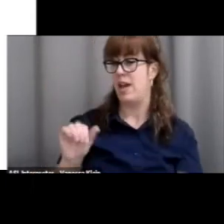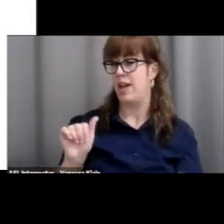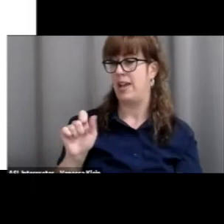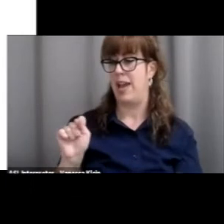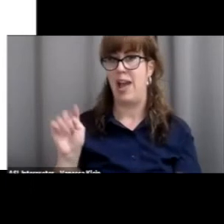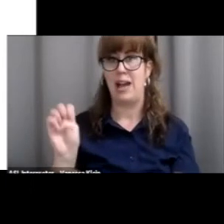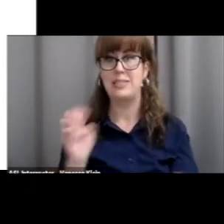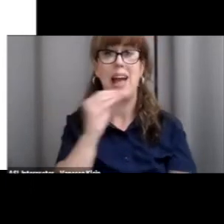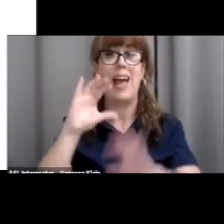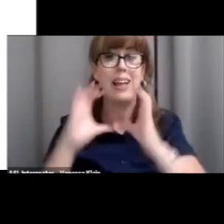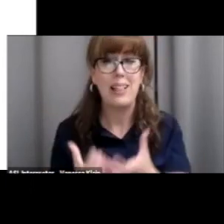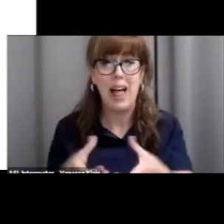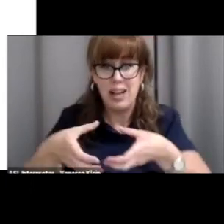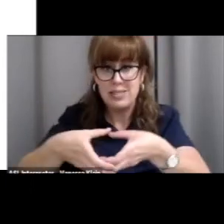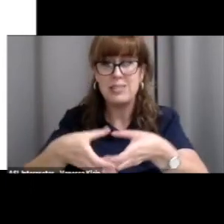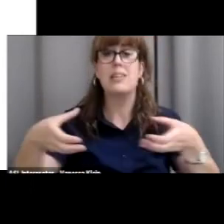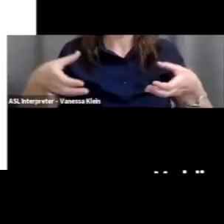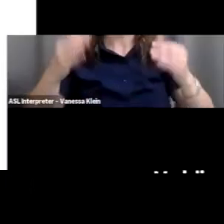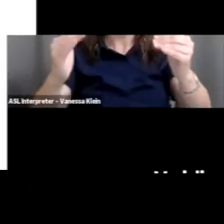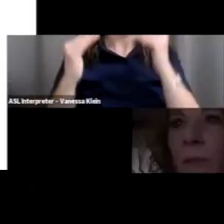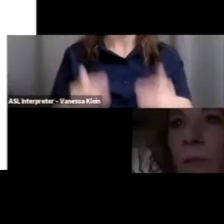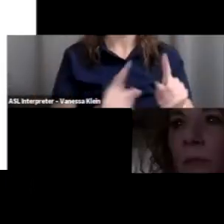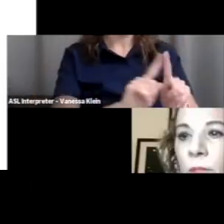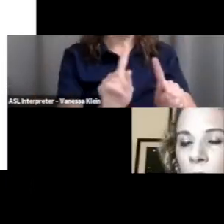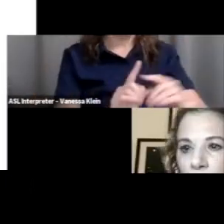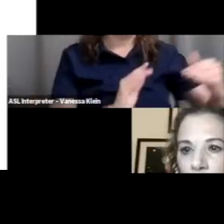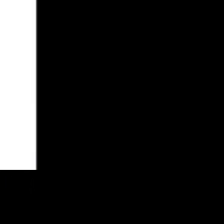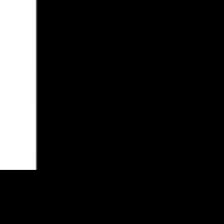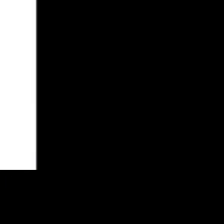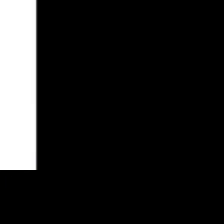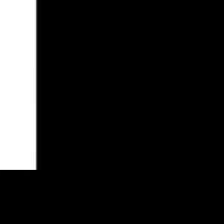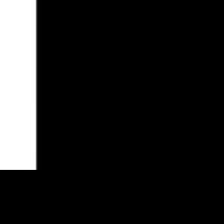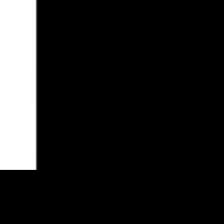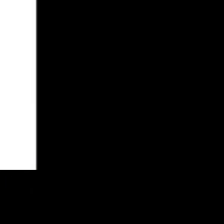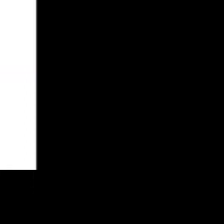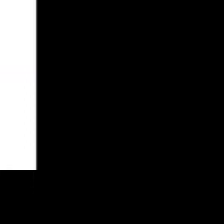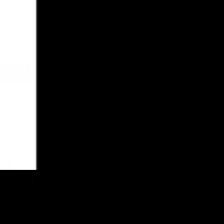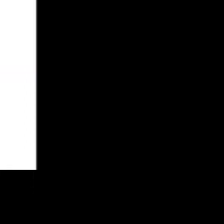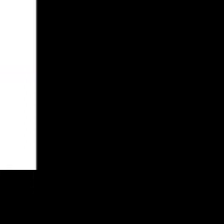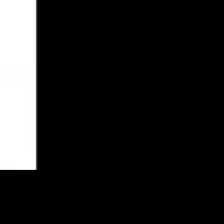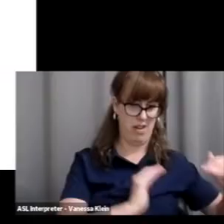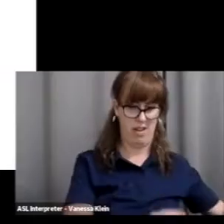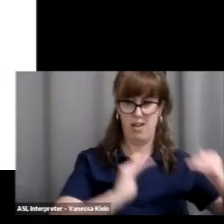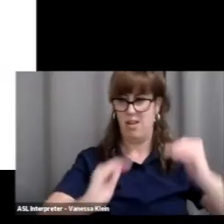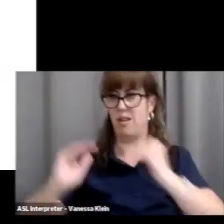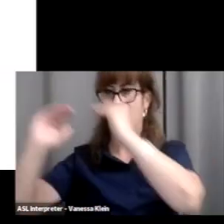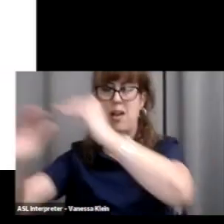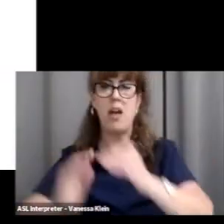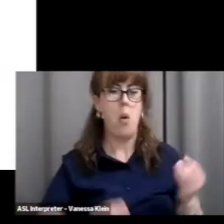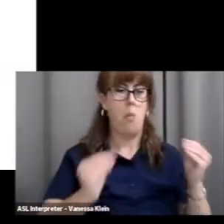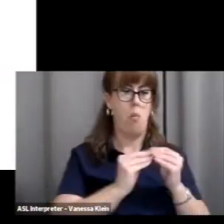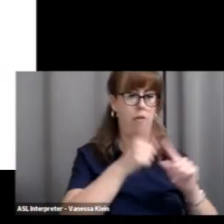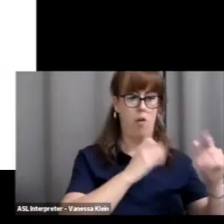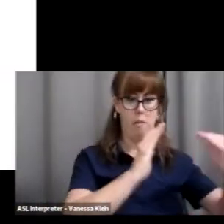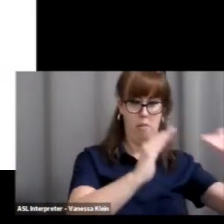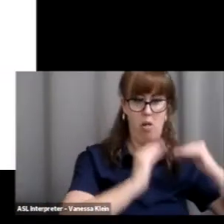well for the quality of representation for people from lower classes and castes. Also, we should provide